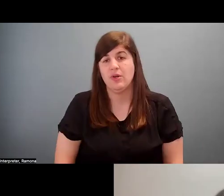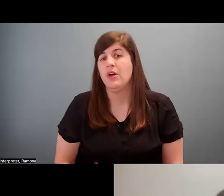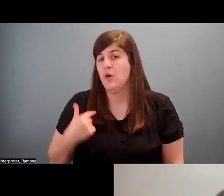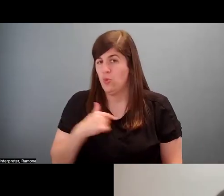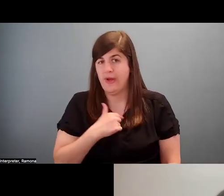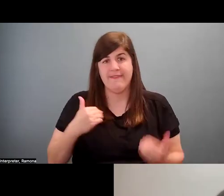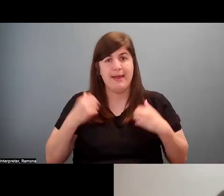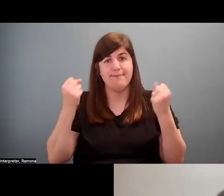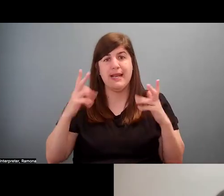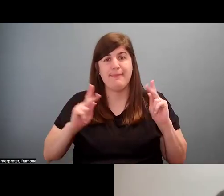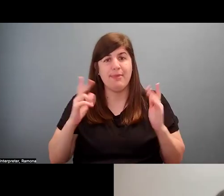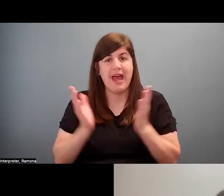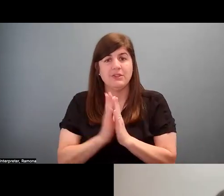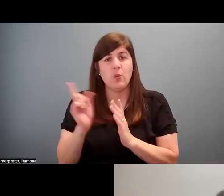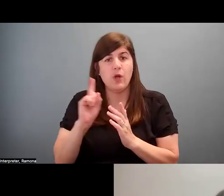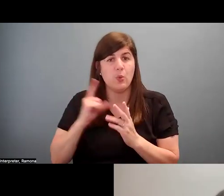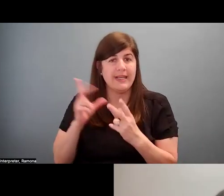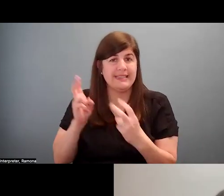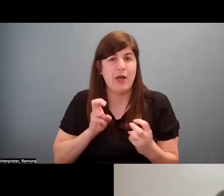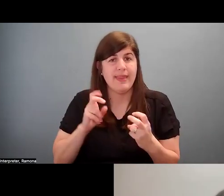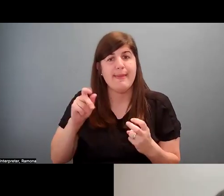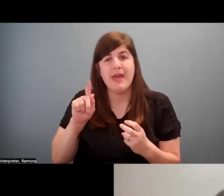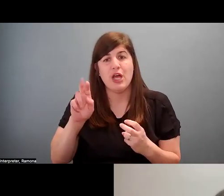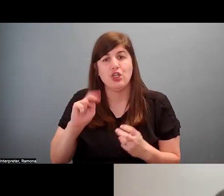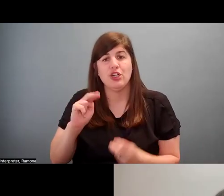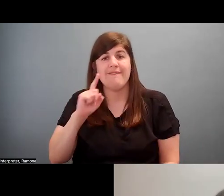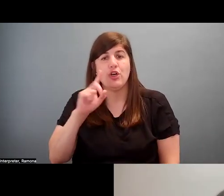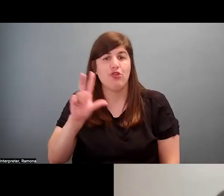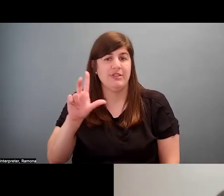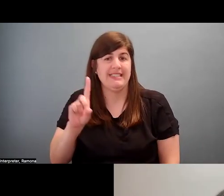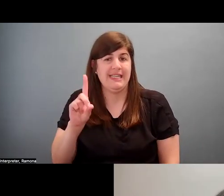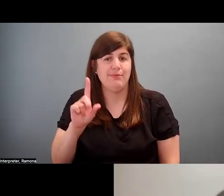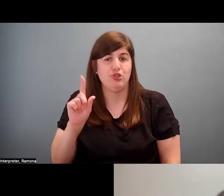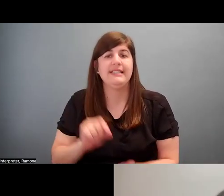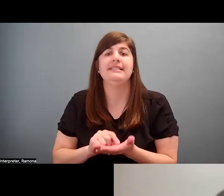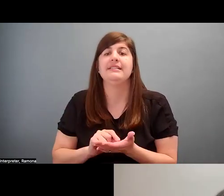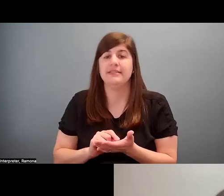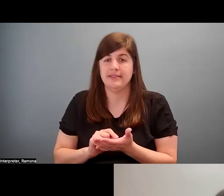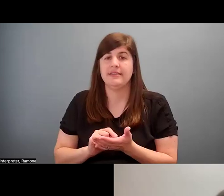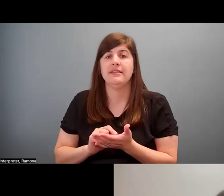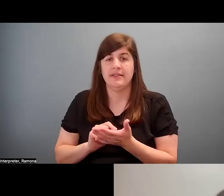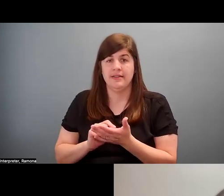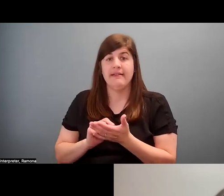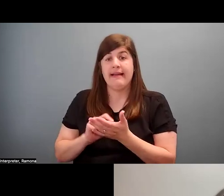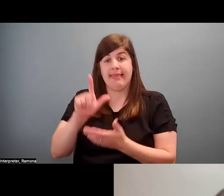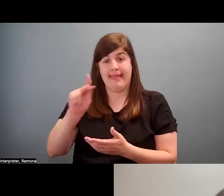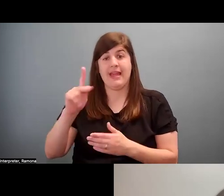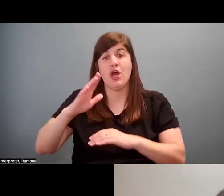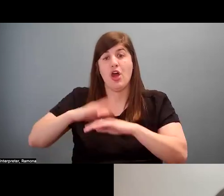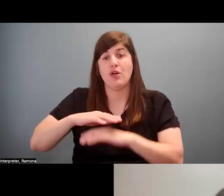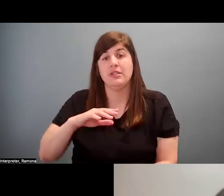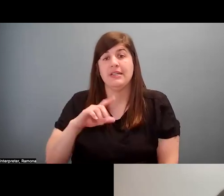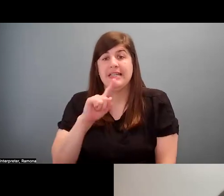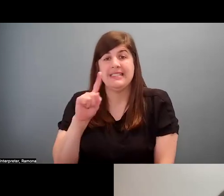of people ask, where can we download the pattern to 3D print? Yes, so the link is on